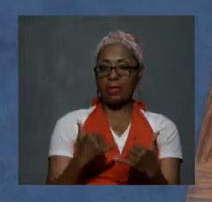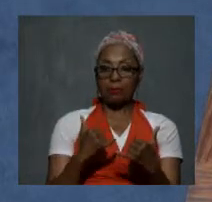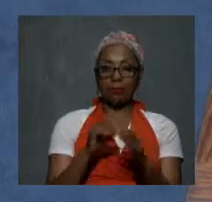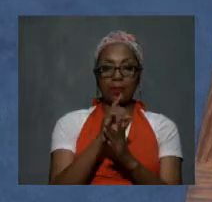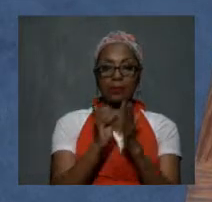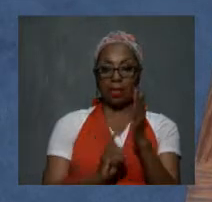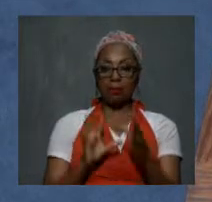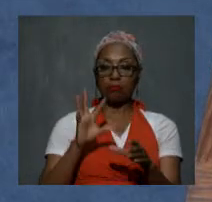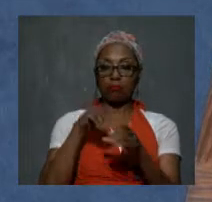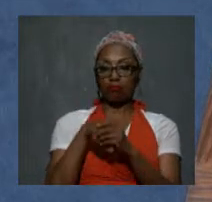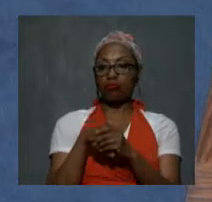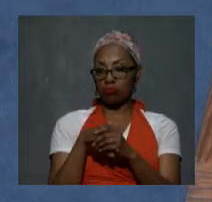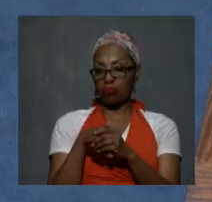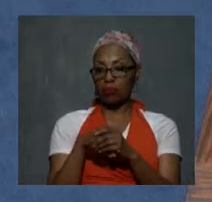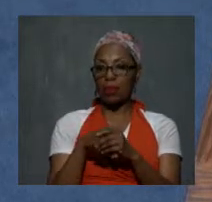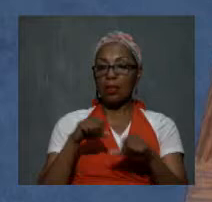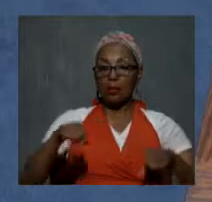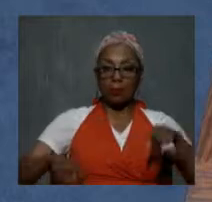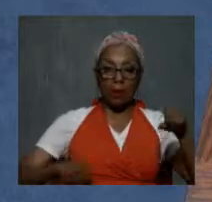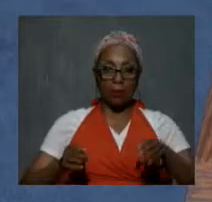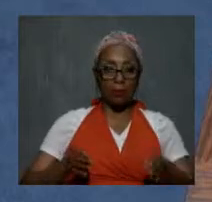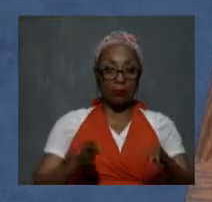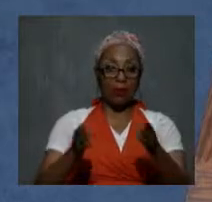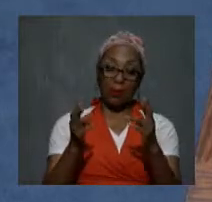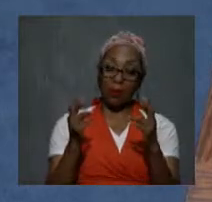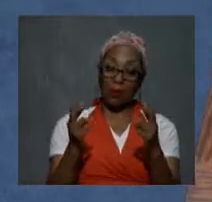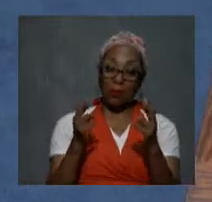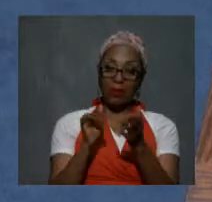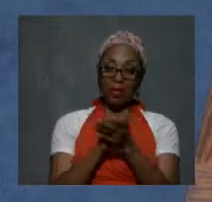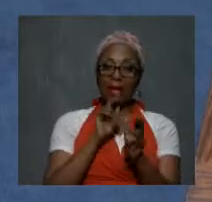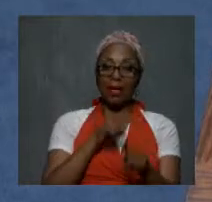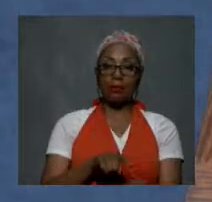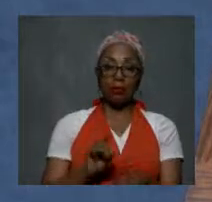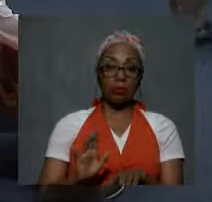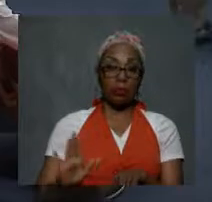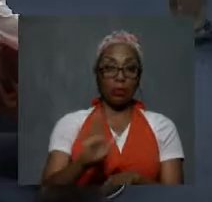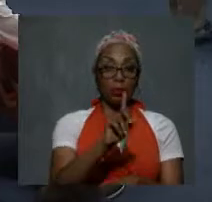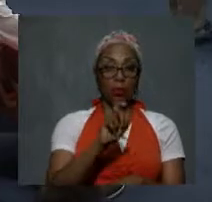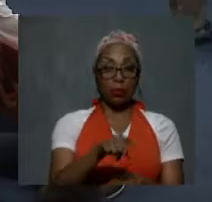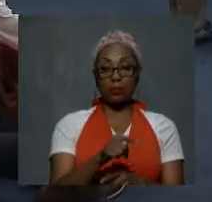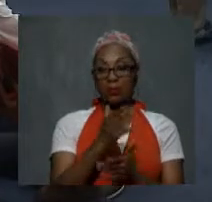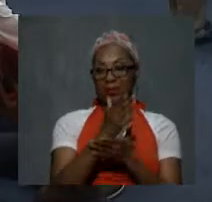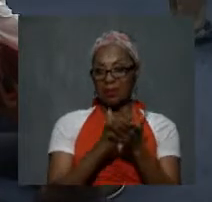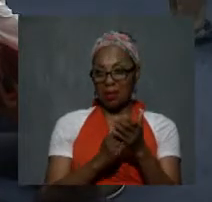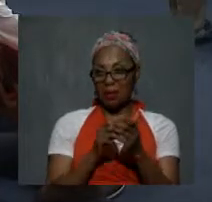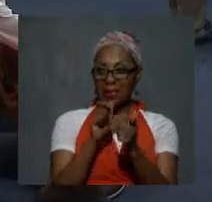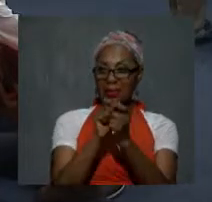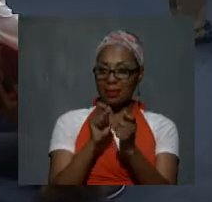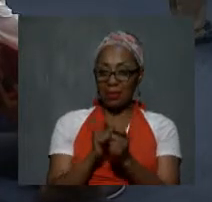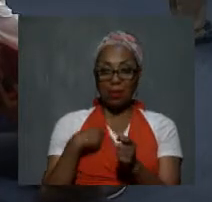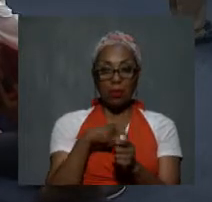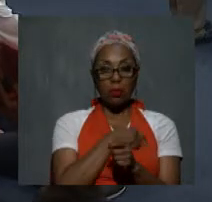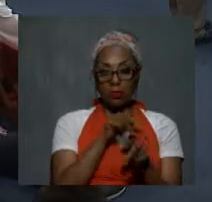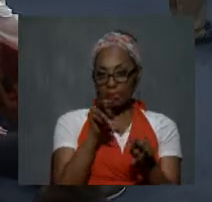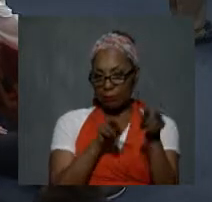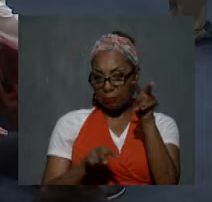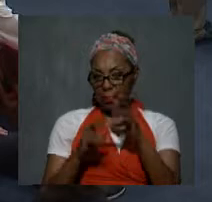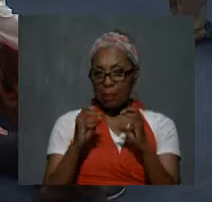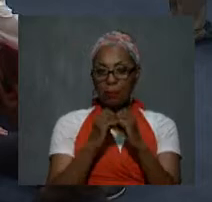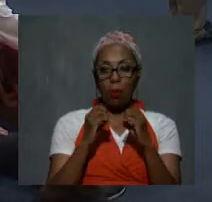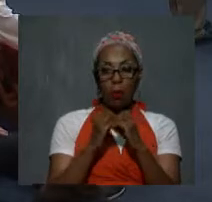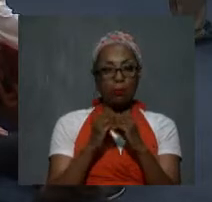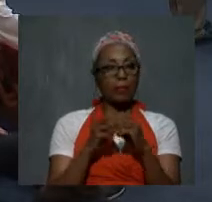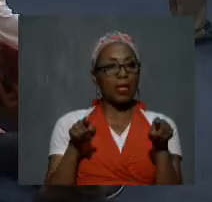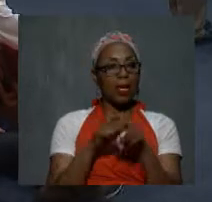traffic on the site like so. So hopefully that answers the question in some detail, and we'll be looking at that some more as we